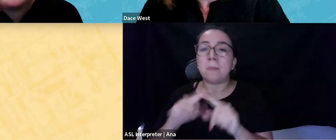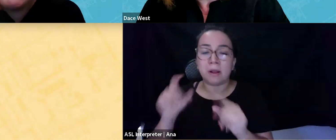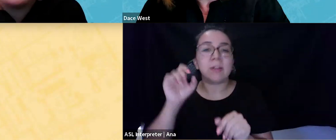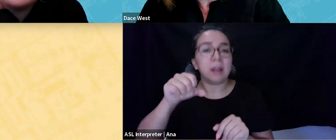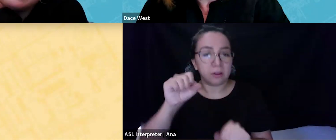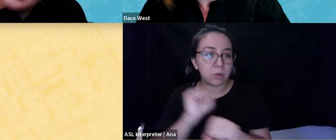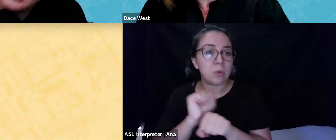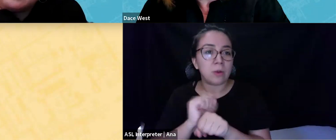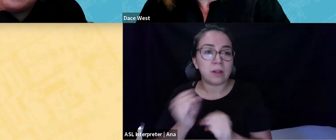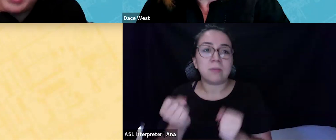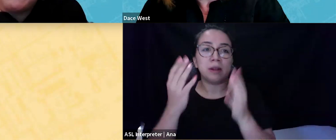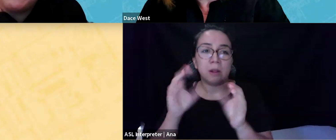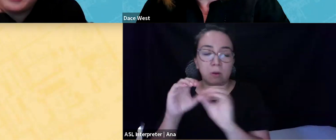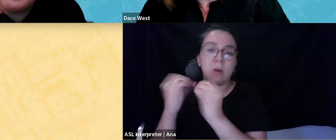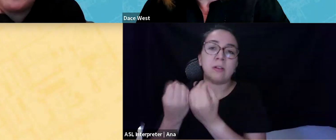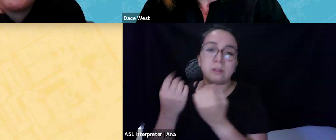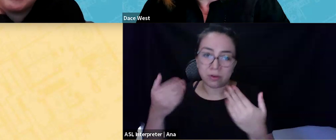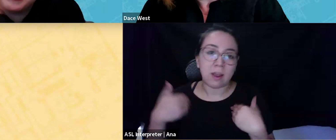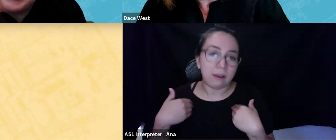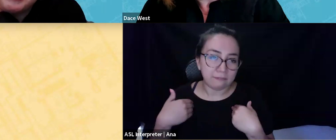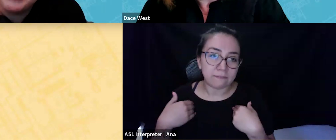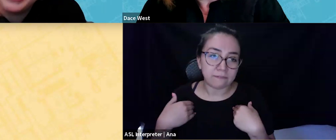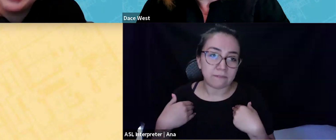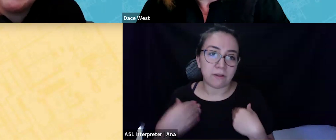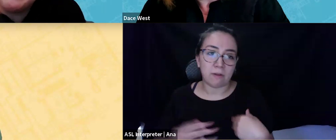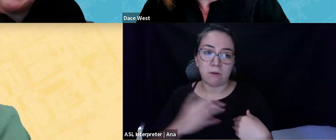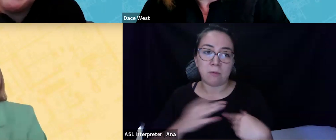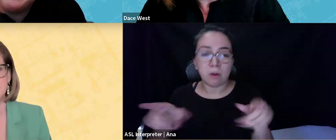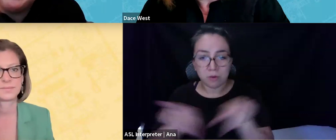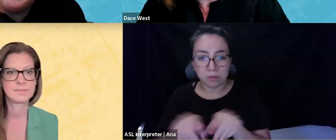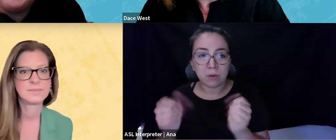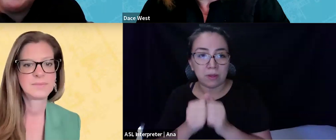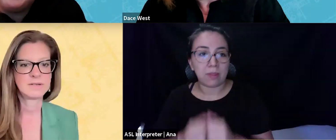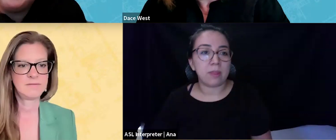with as many organizations as you have a formal agreement with.